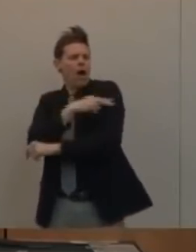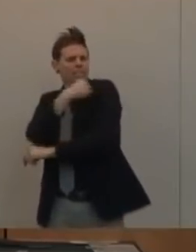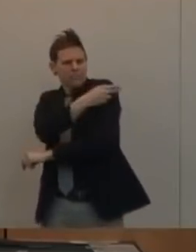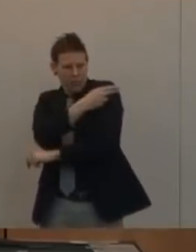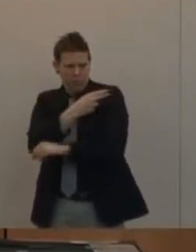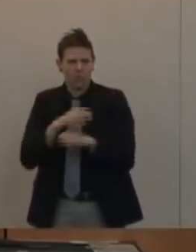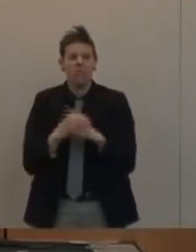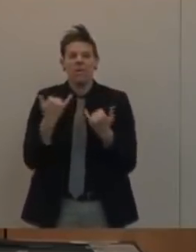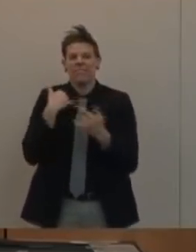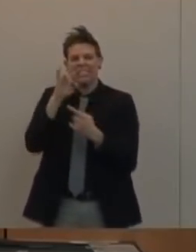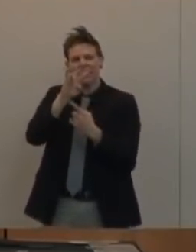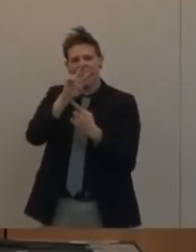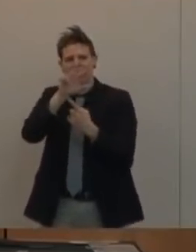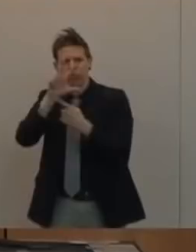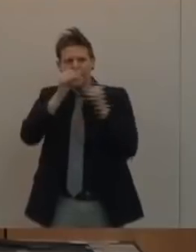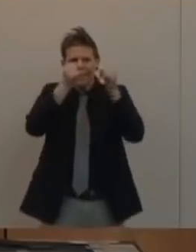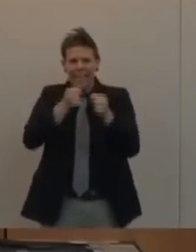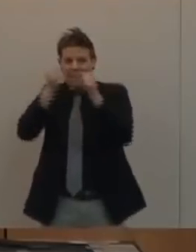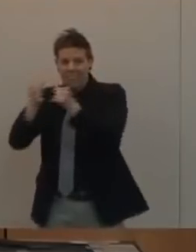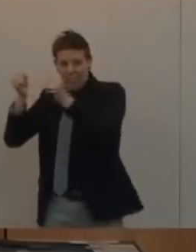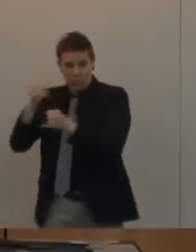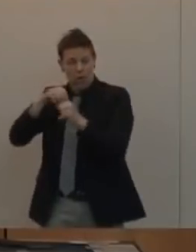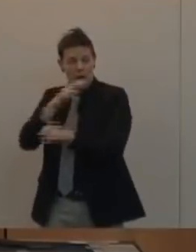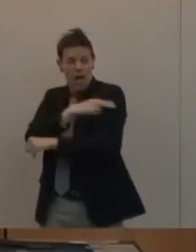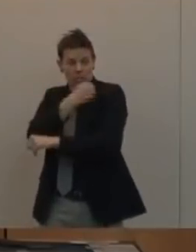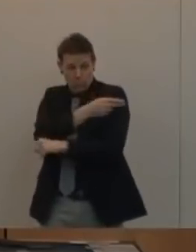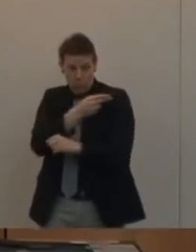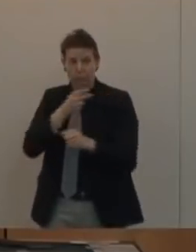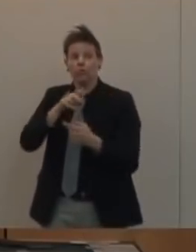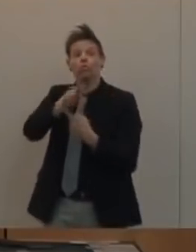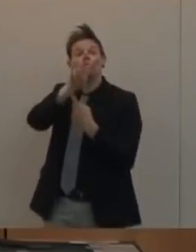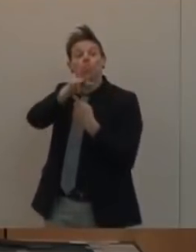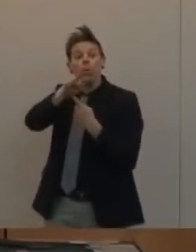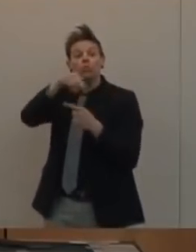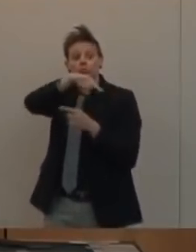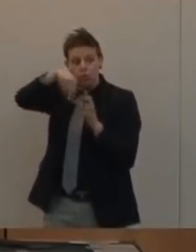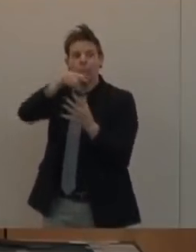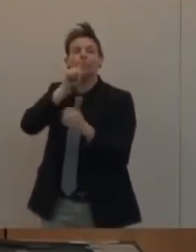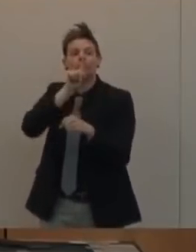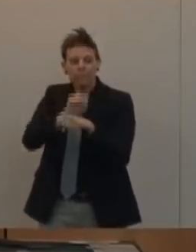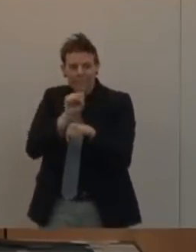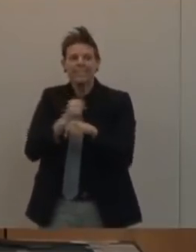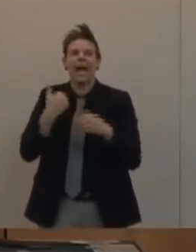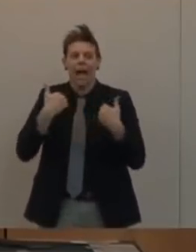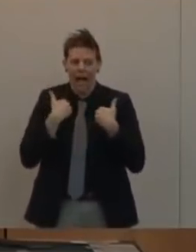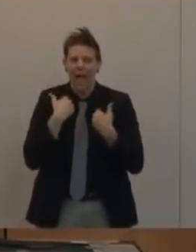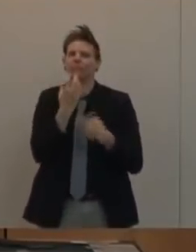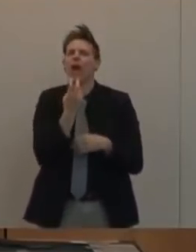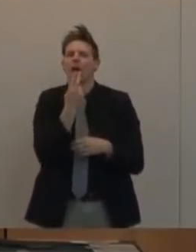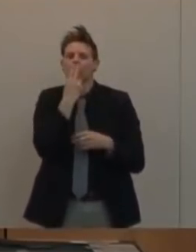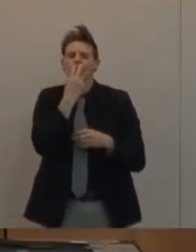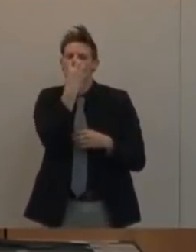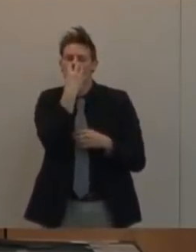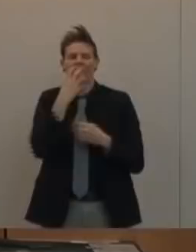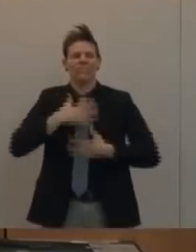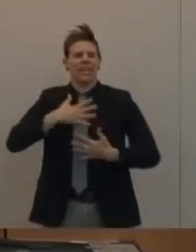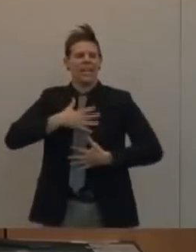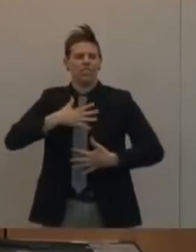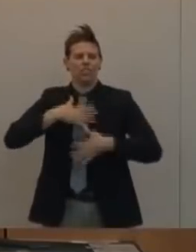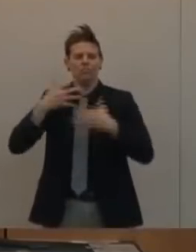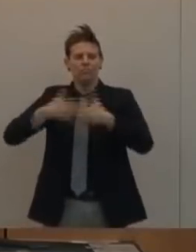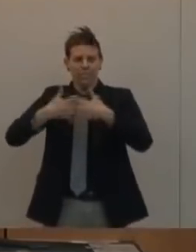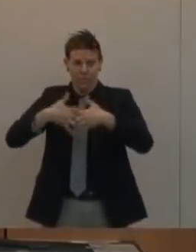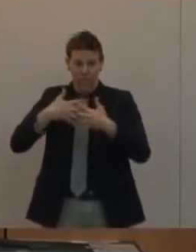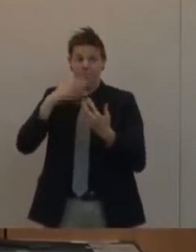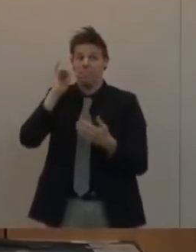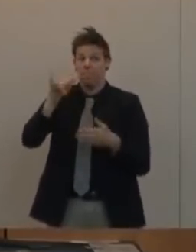73 individuals in the hospital. 22 of them are on ventilators. I have to say that's the national